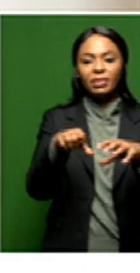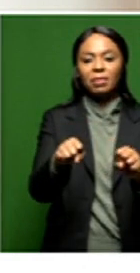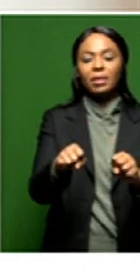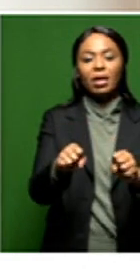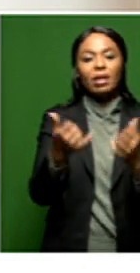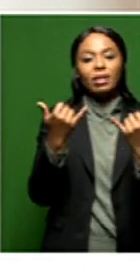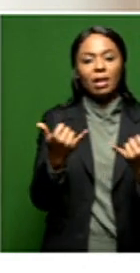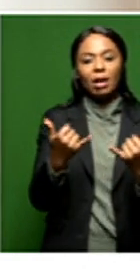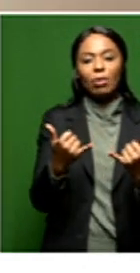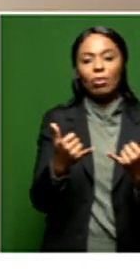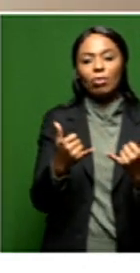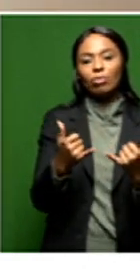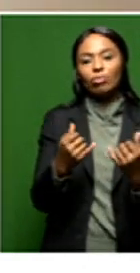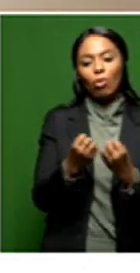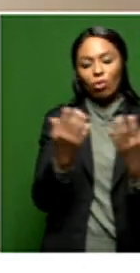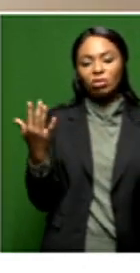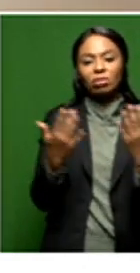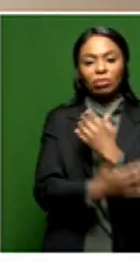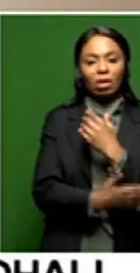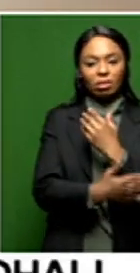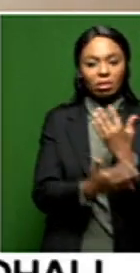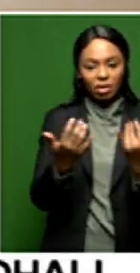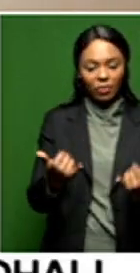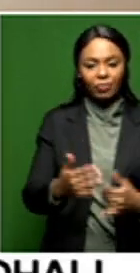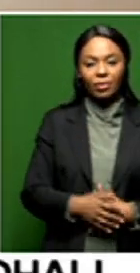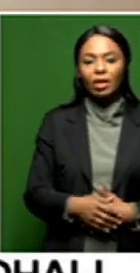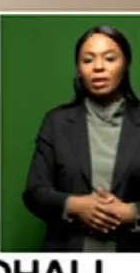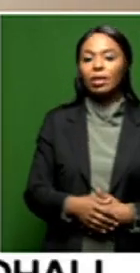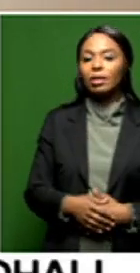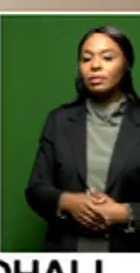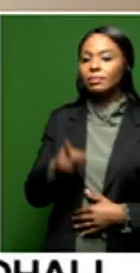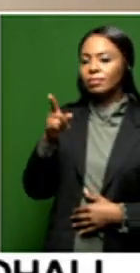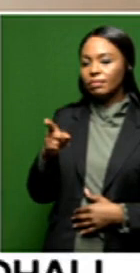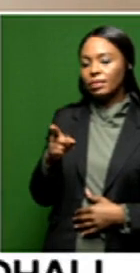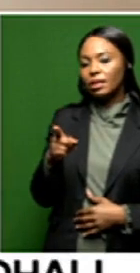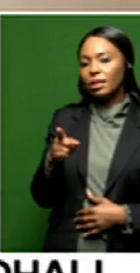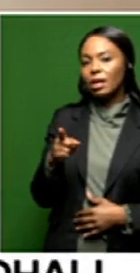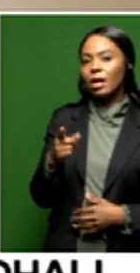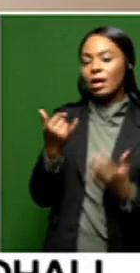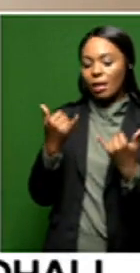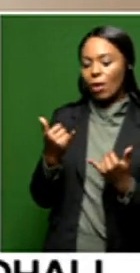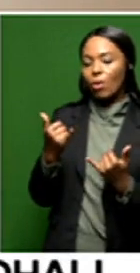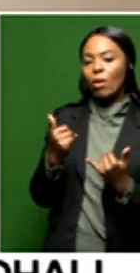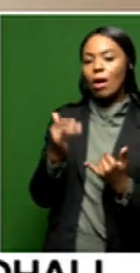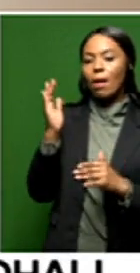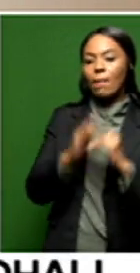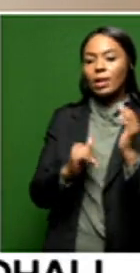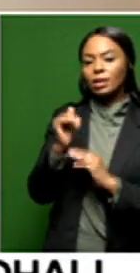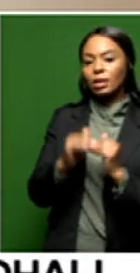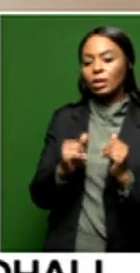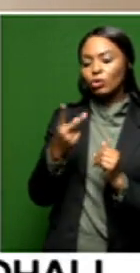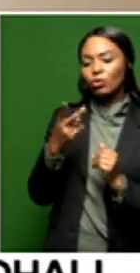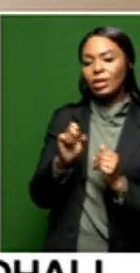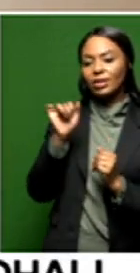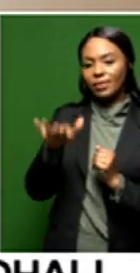in Time Out launched this at the historic Mercado de Ribeira building in 2014. And